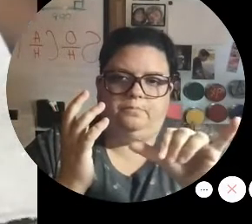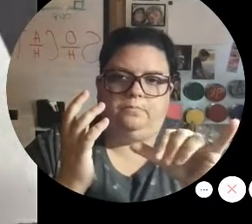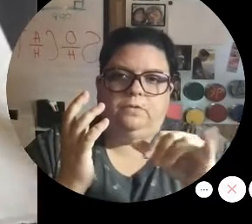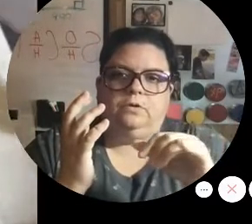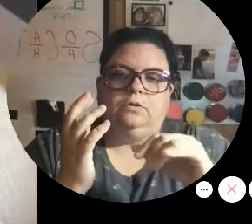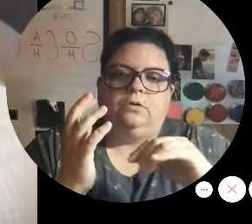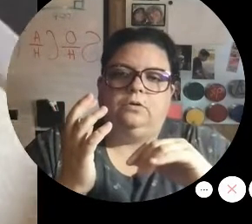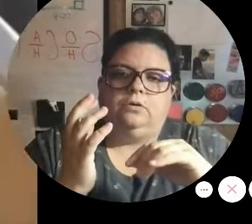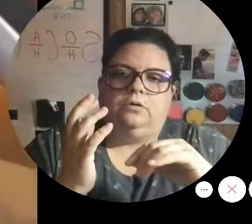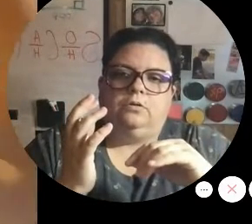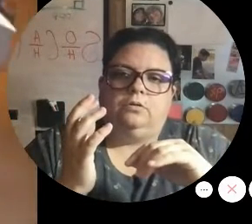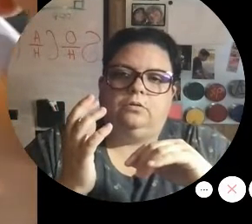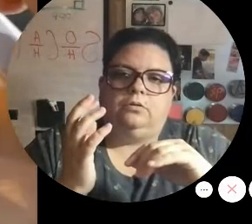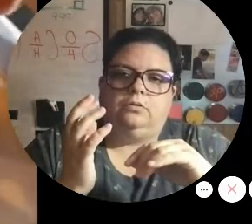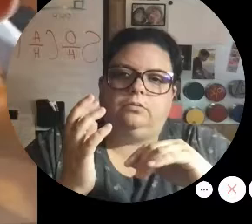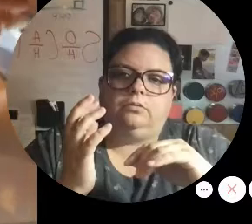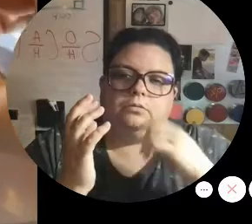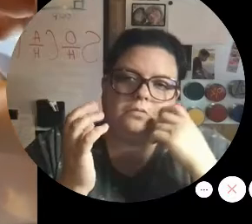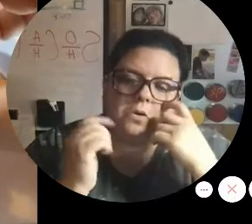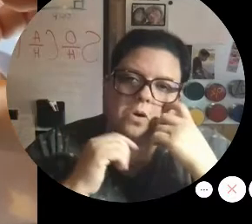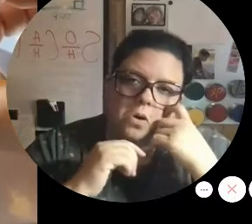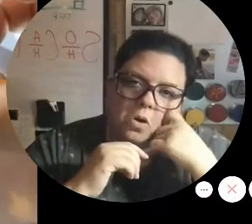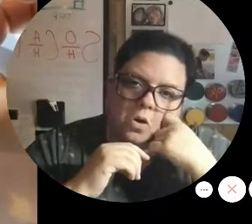no matter what. So there you go.